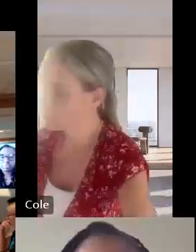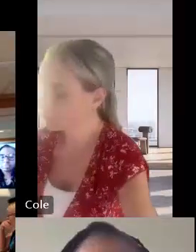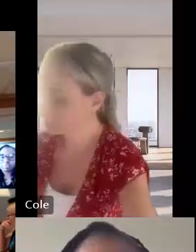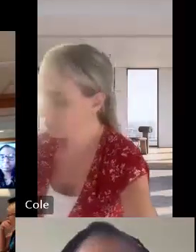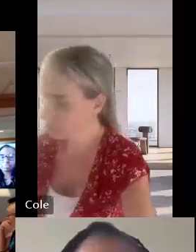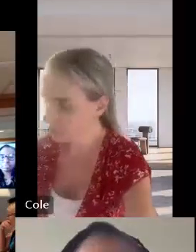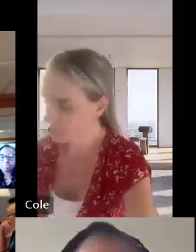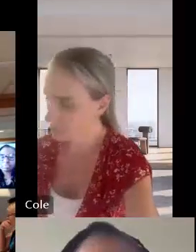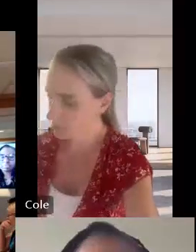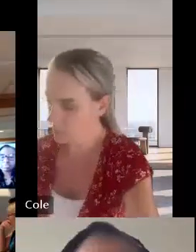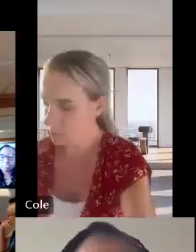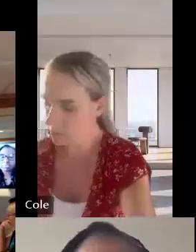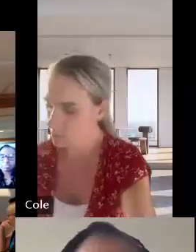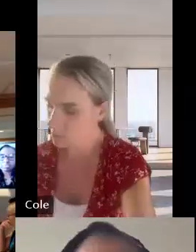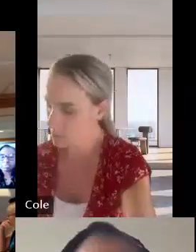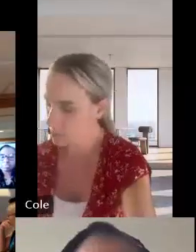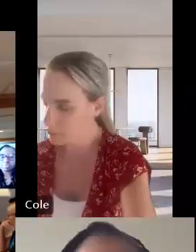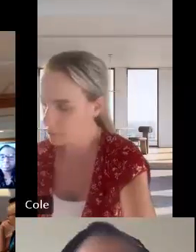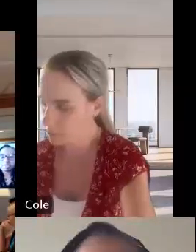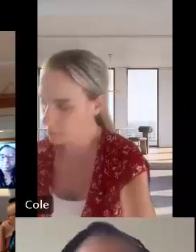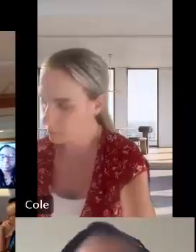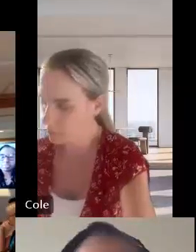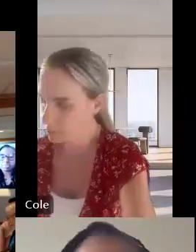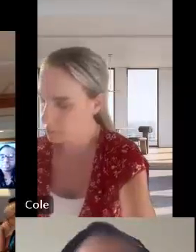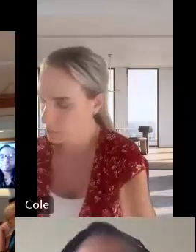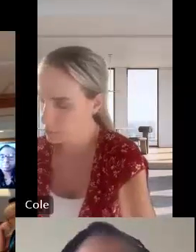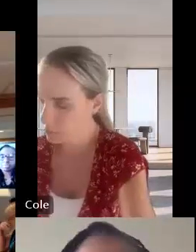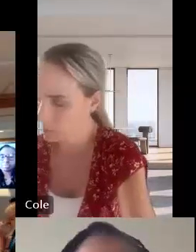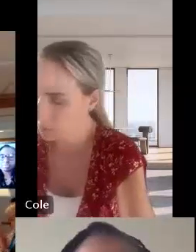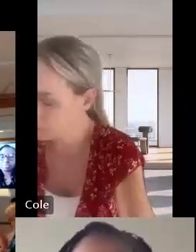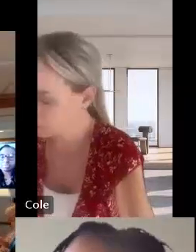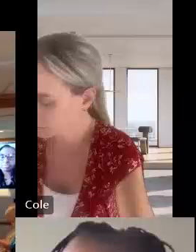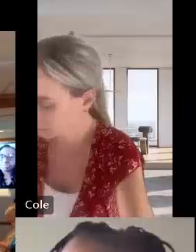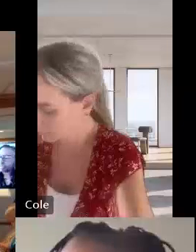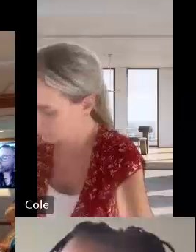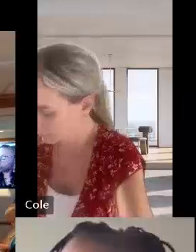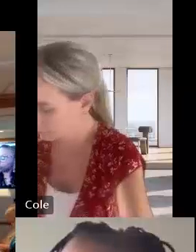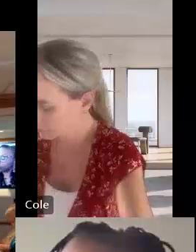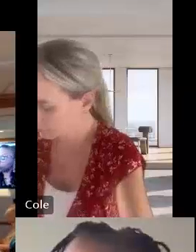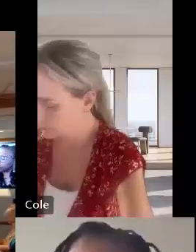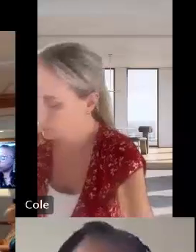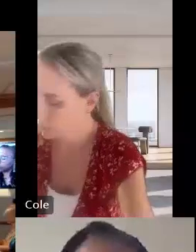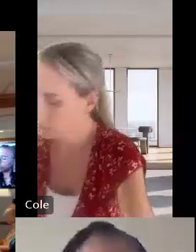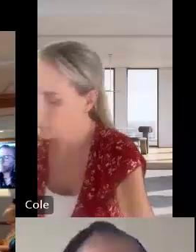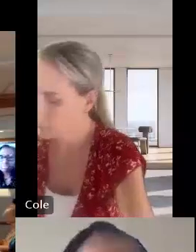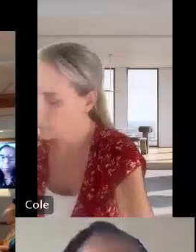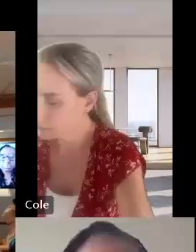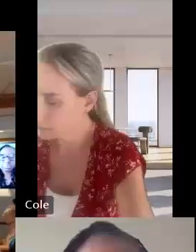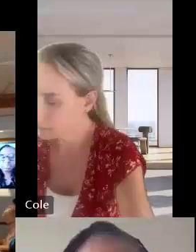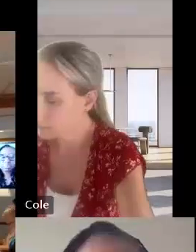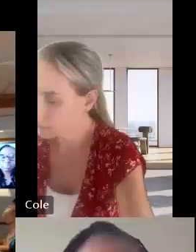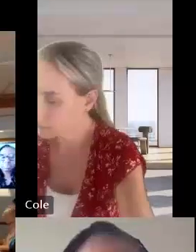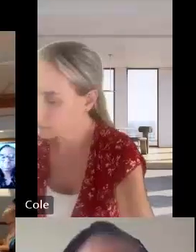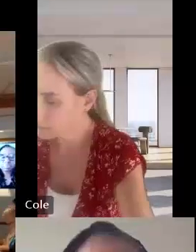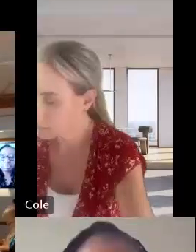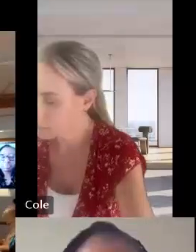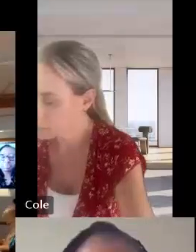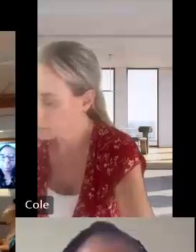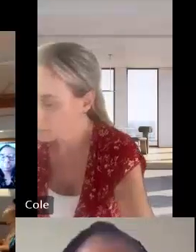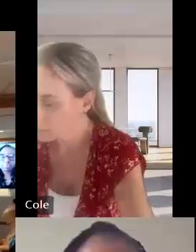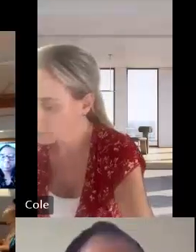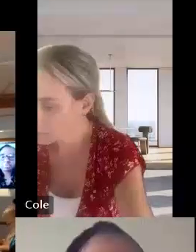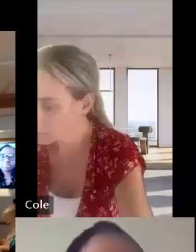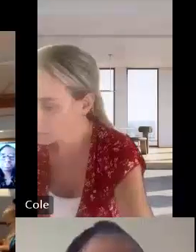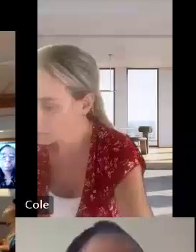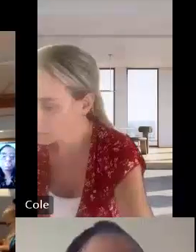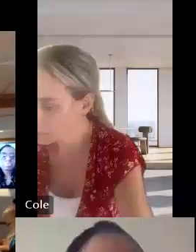are struggling and need to be brought up to speed so that they also can be able to